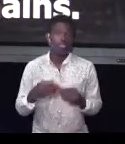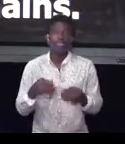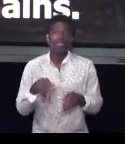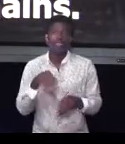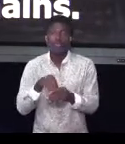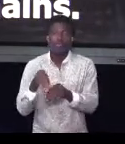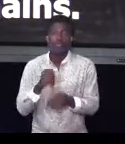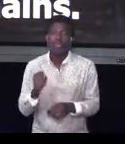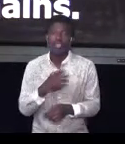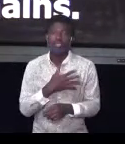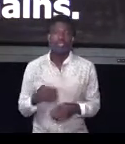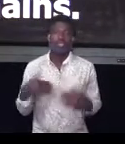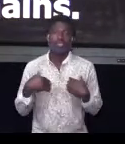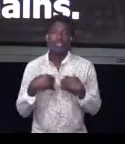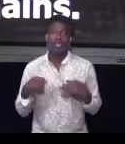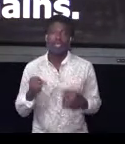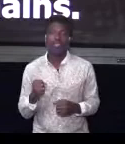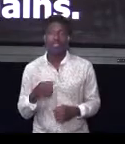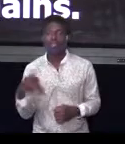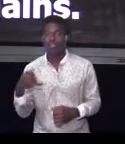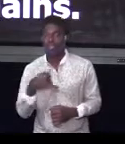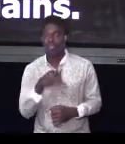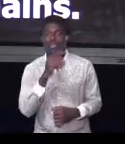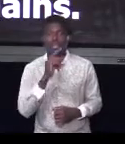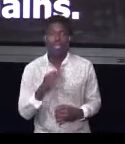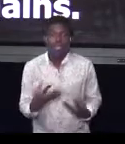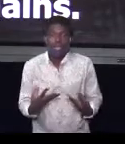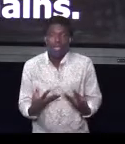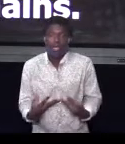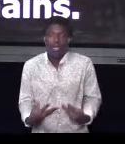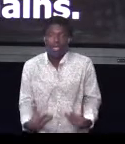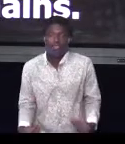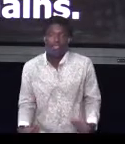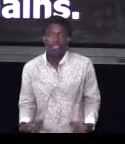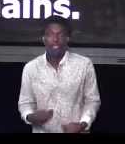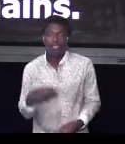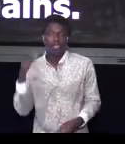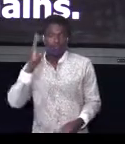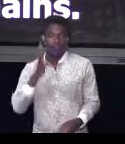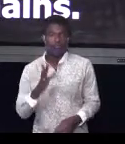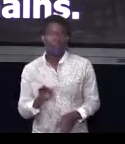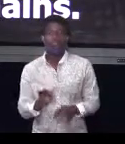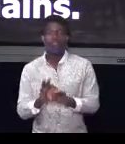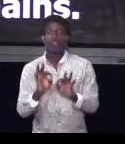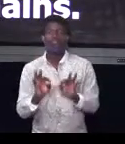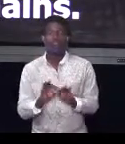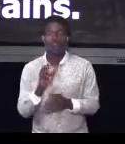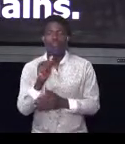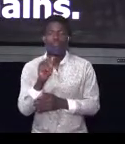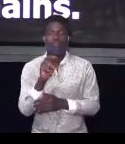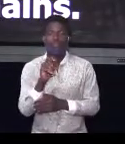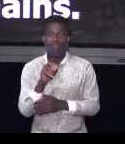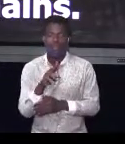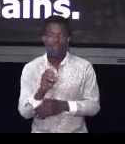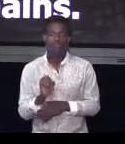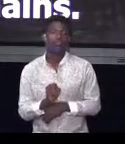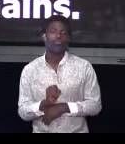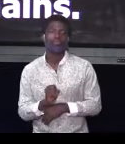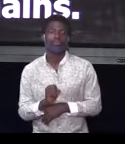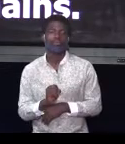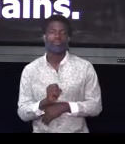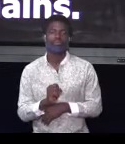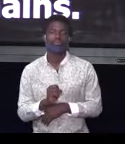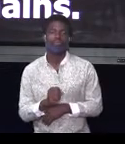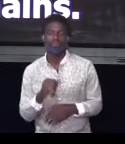animals. Their decayed composition will form manure. So they are organic substances that are produced from dead